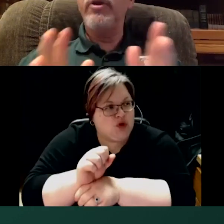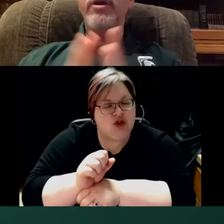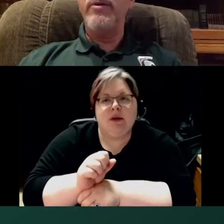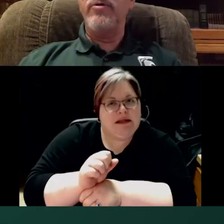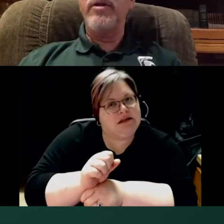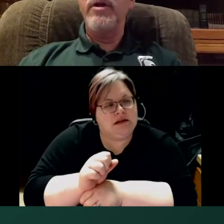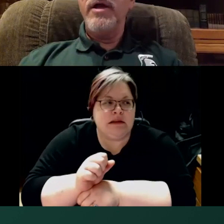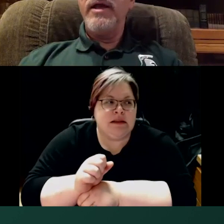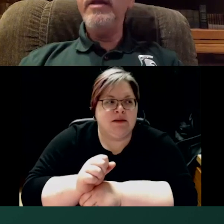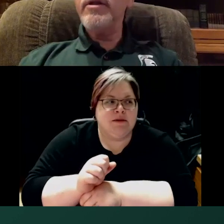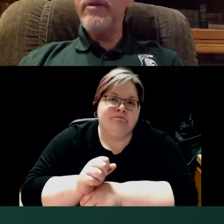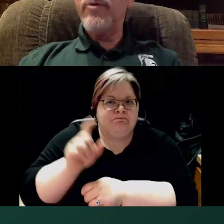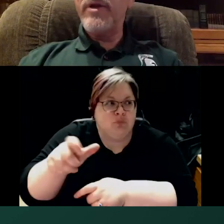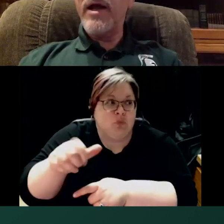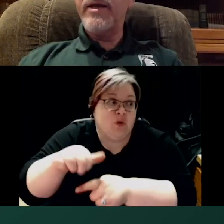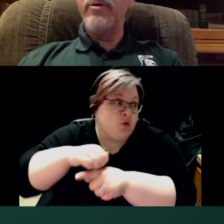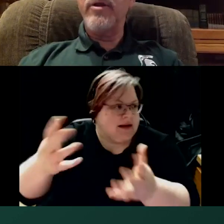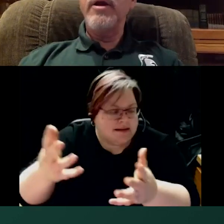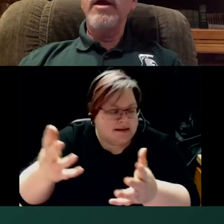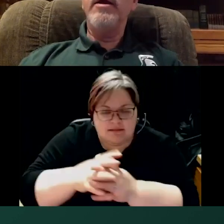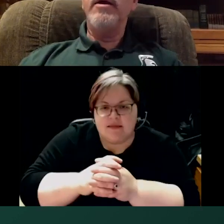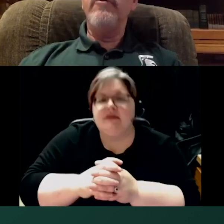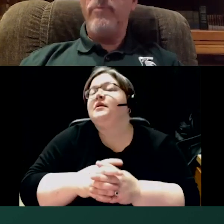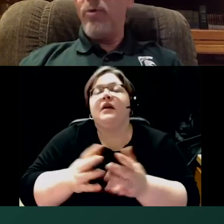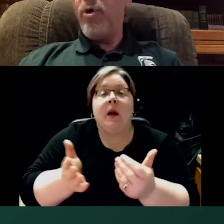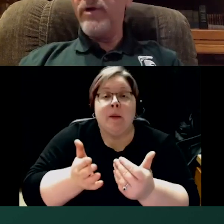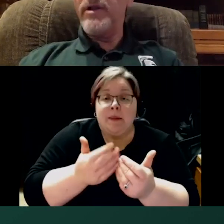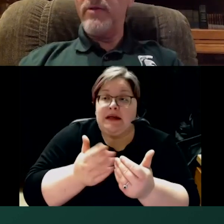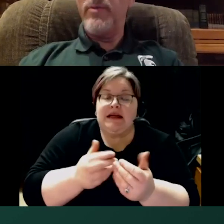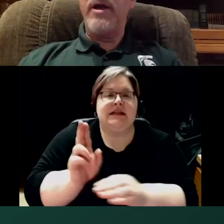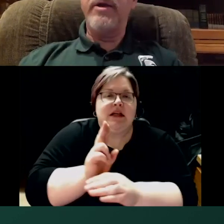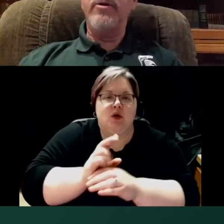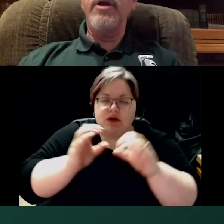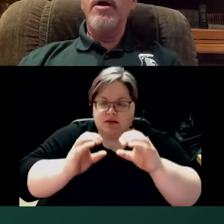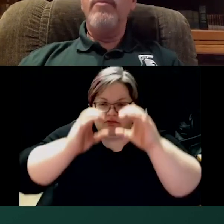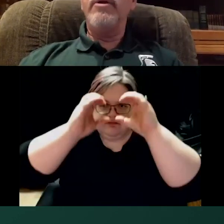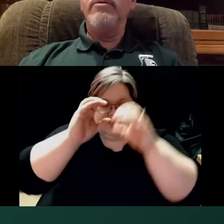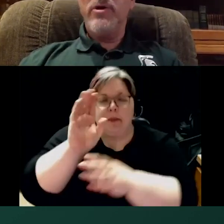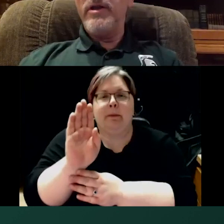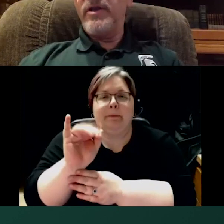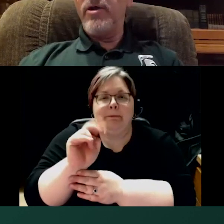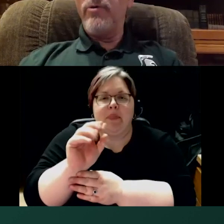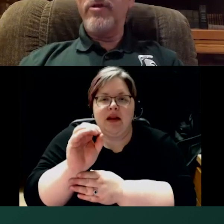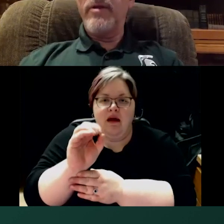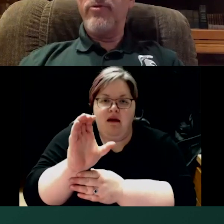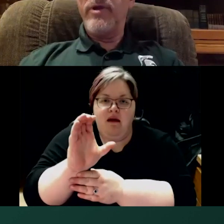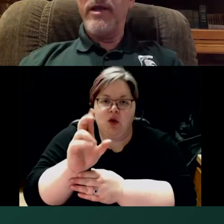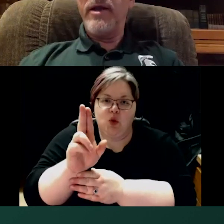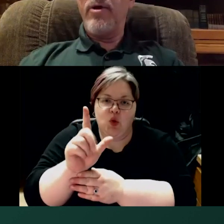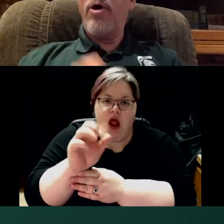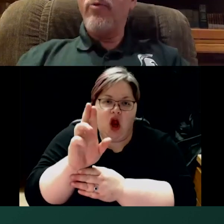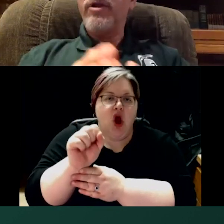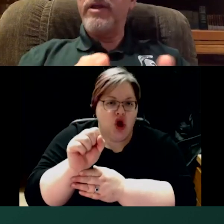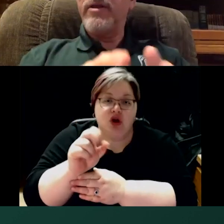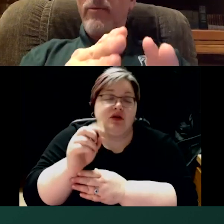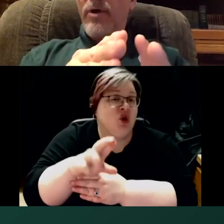But you can see those easily with binoculars, more easily with binoculars. But you can see all those things with your naked eye.